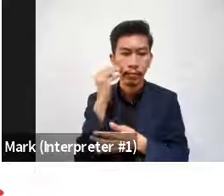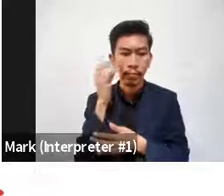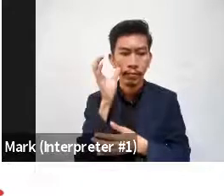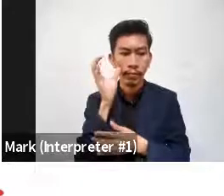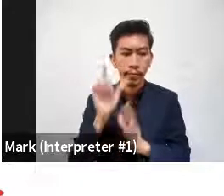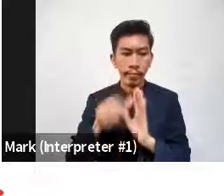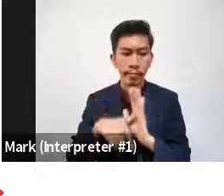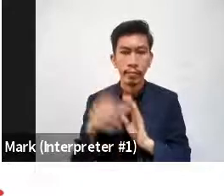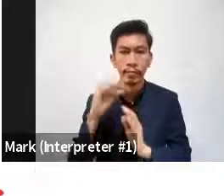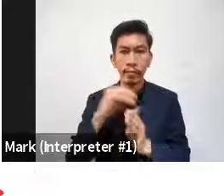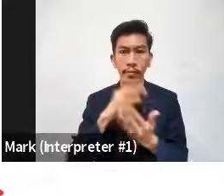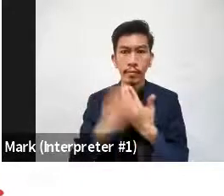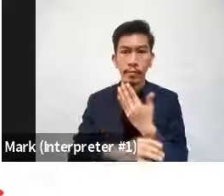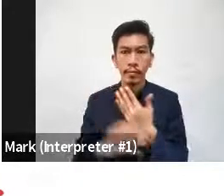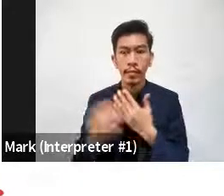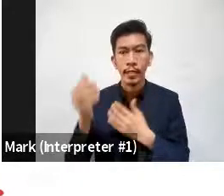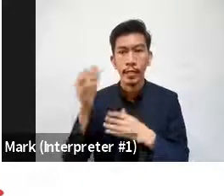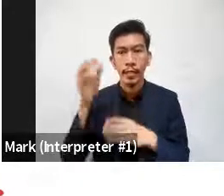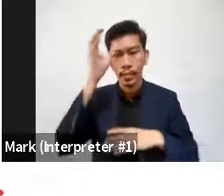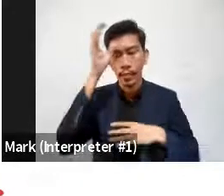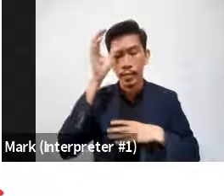the calendar of Cancer Awareness Months,